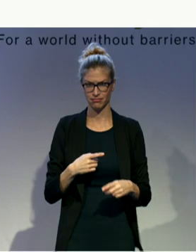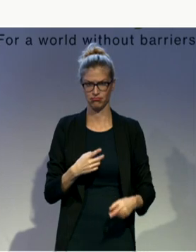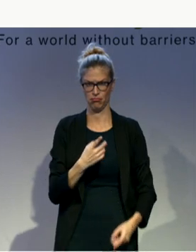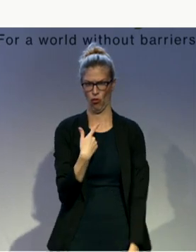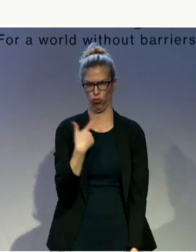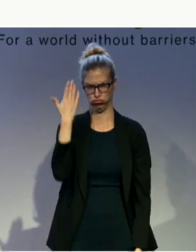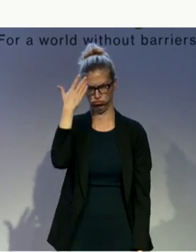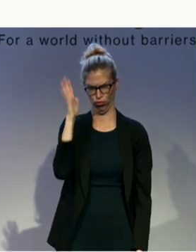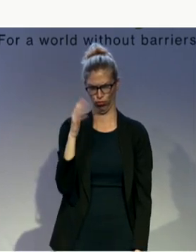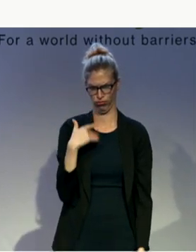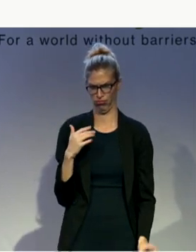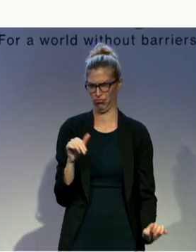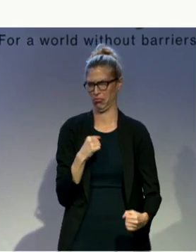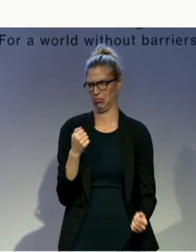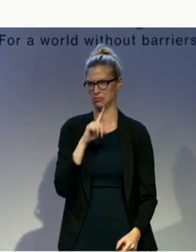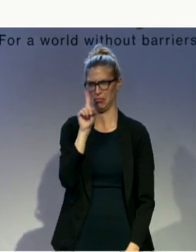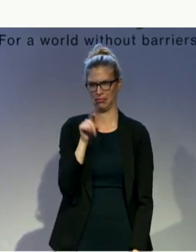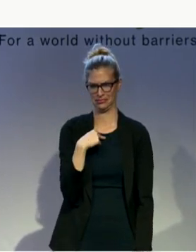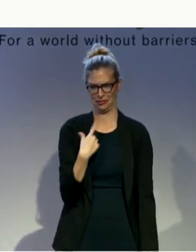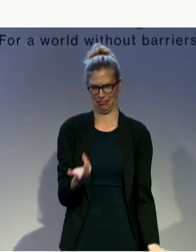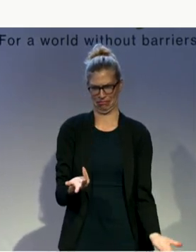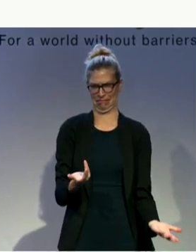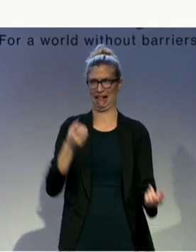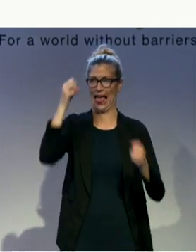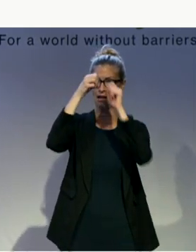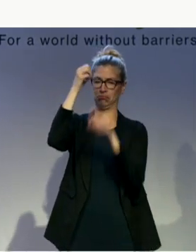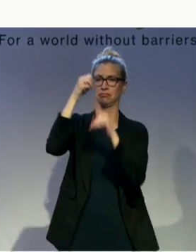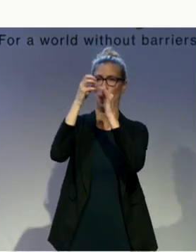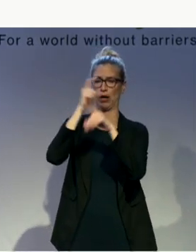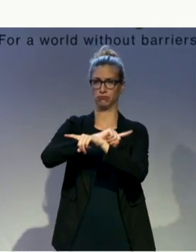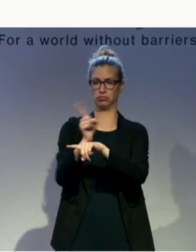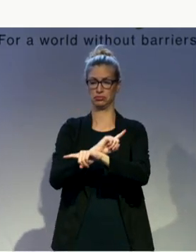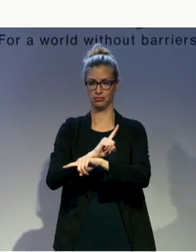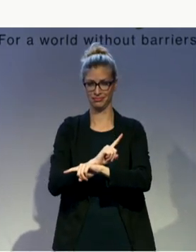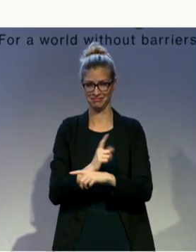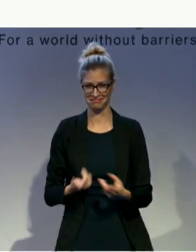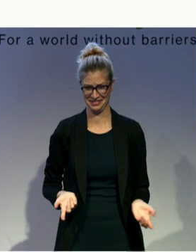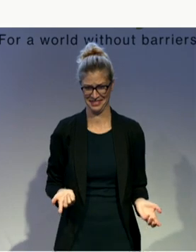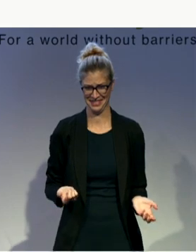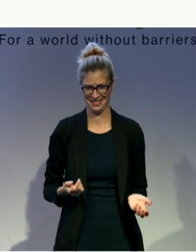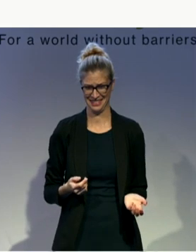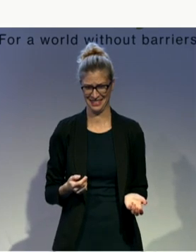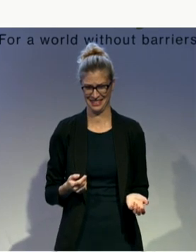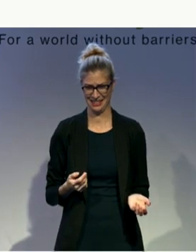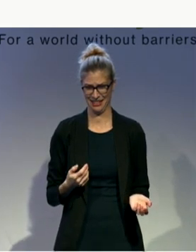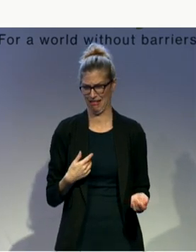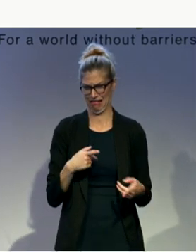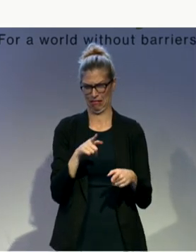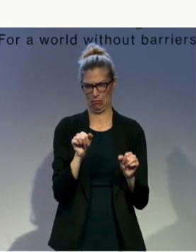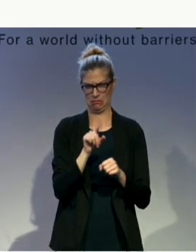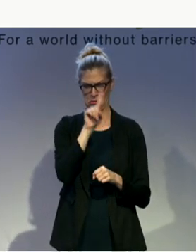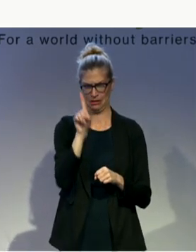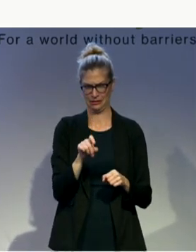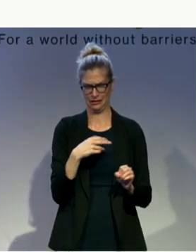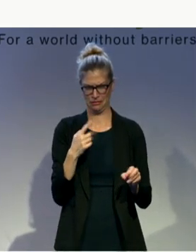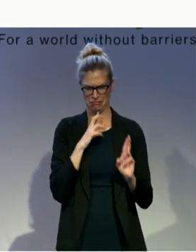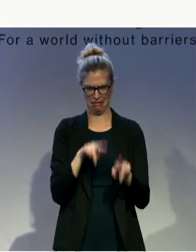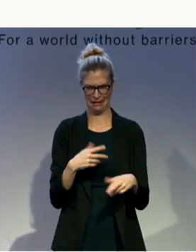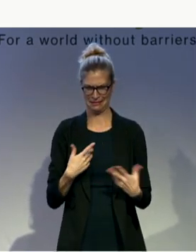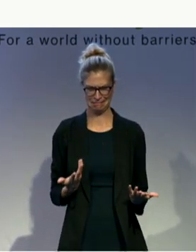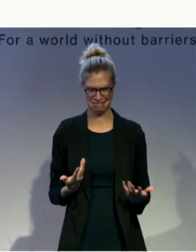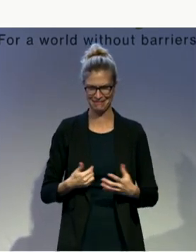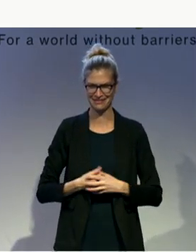please. Thank you very much. I had an election management body in Canada